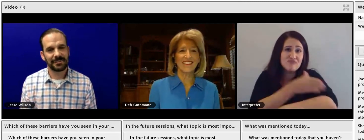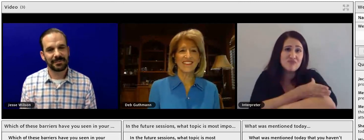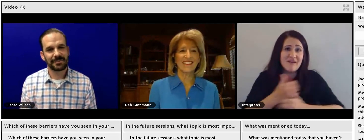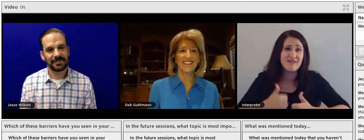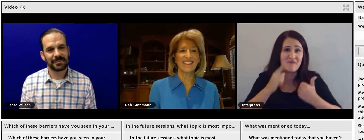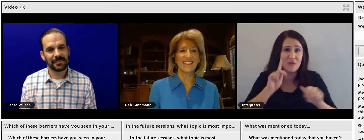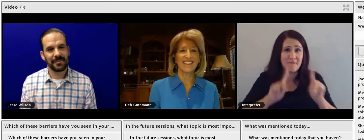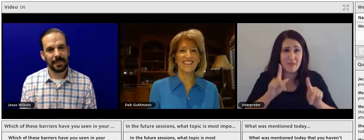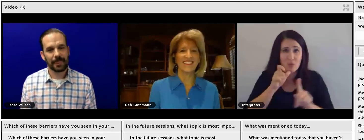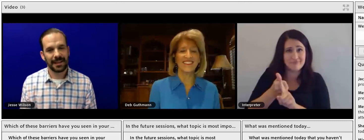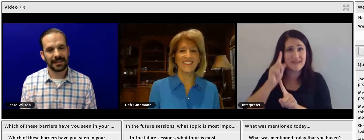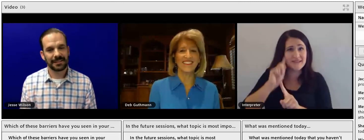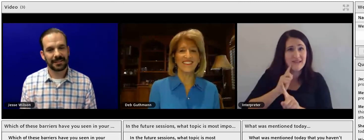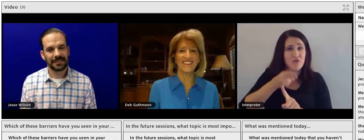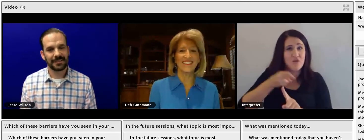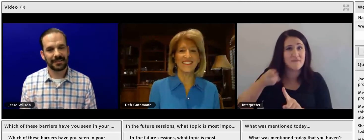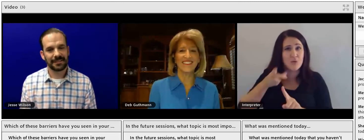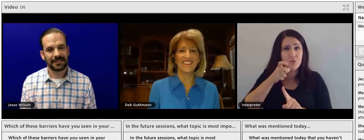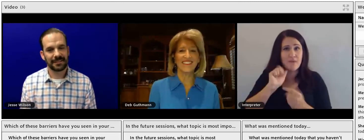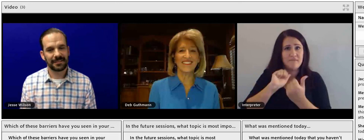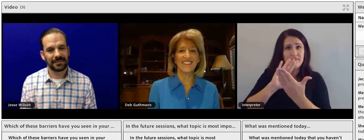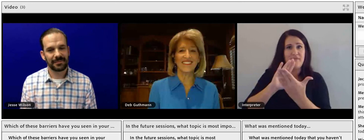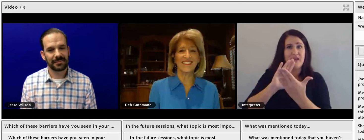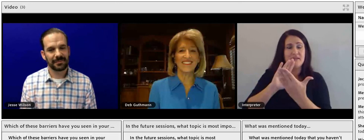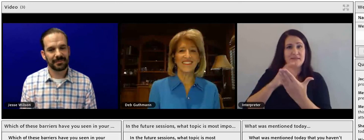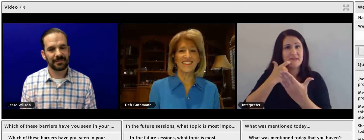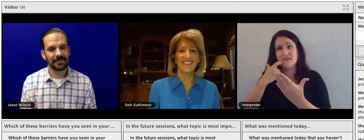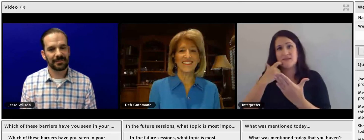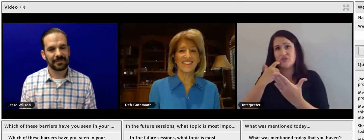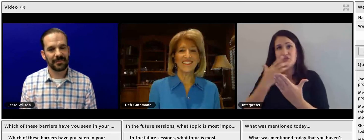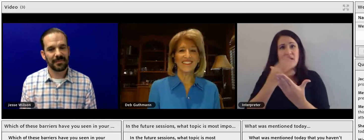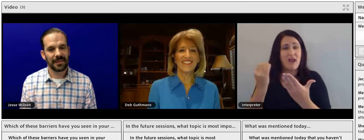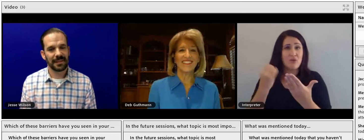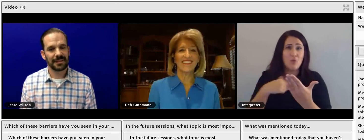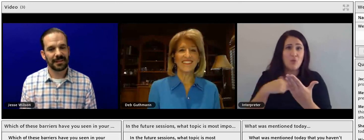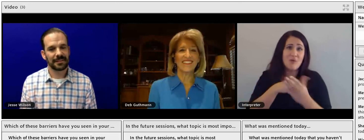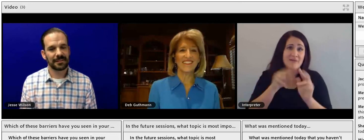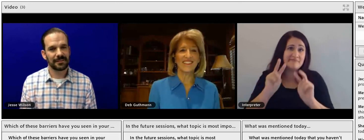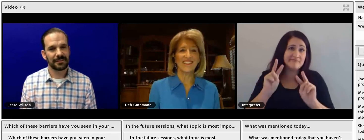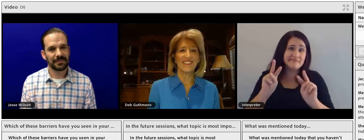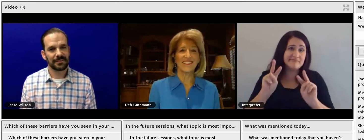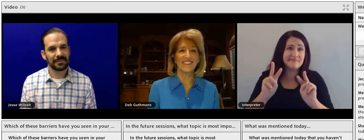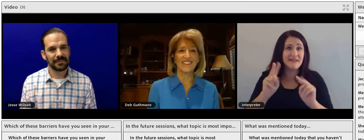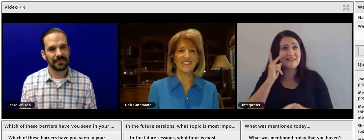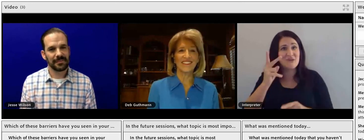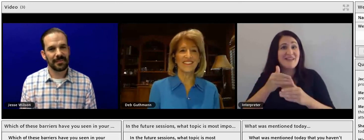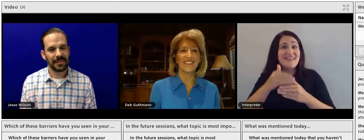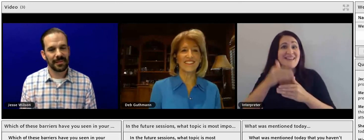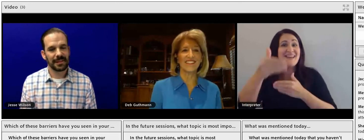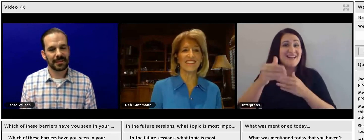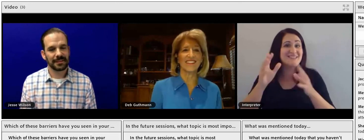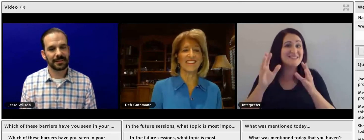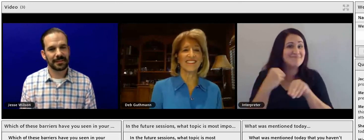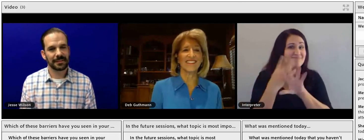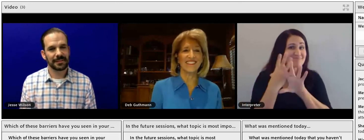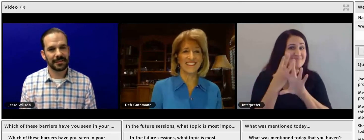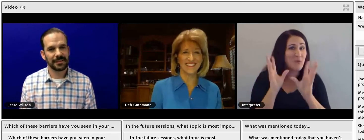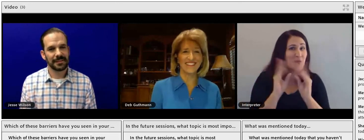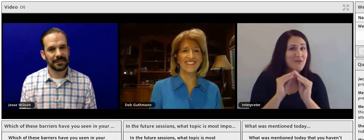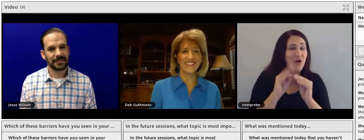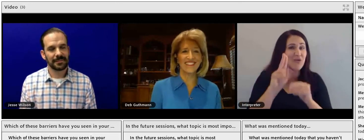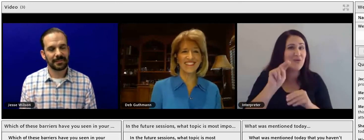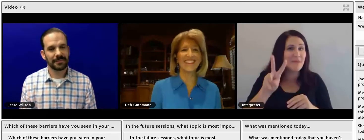who are deaf or hard of hearing who are facing addiction. And we look forward to seeing you at our next webinar on November 25th. Tell